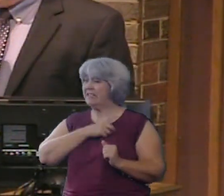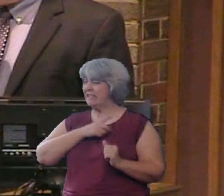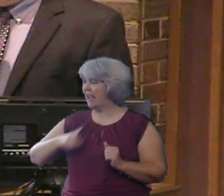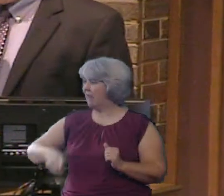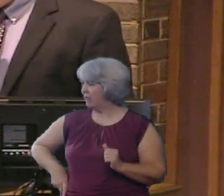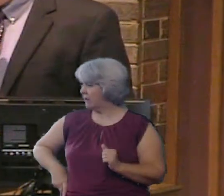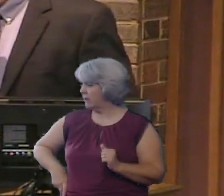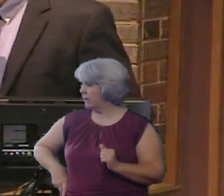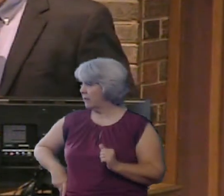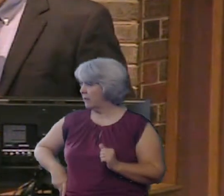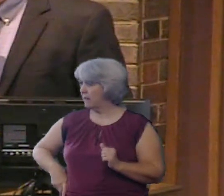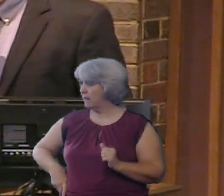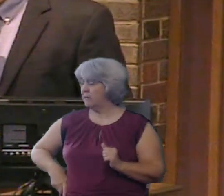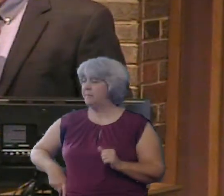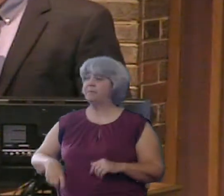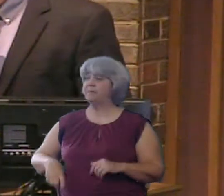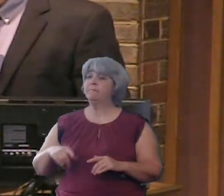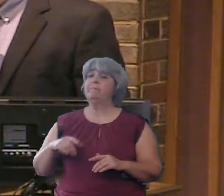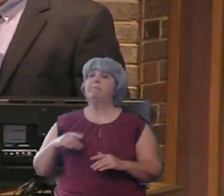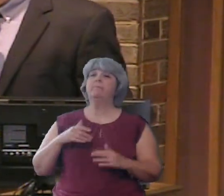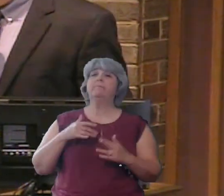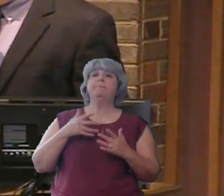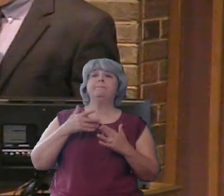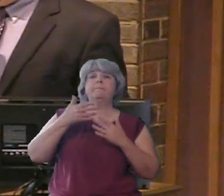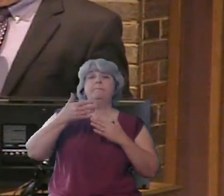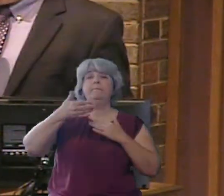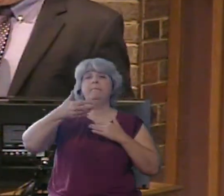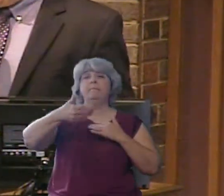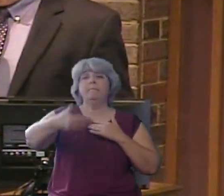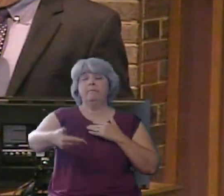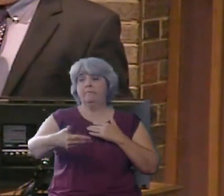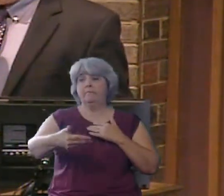David has a speech that he has at the conclusion of,